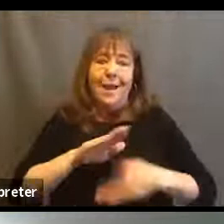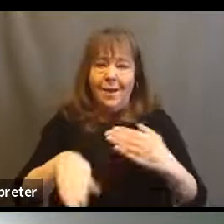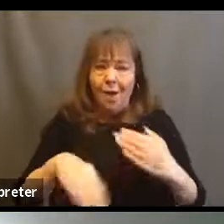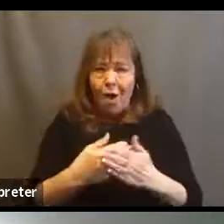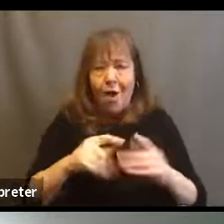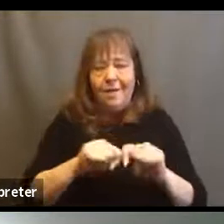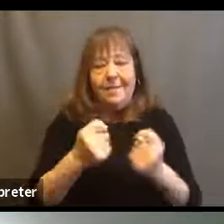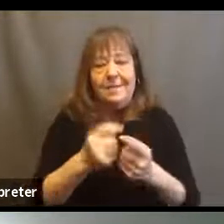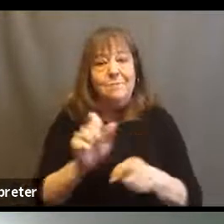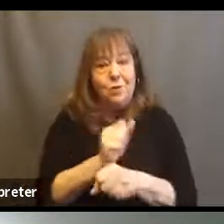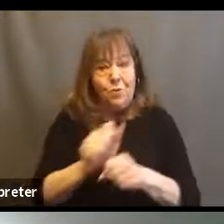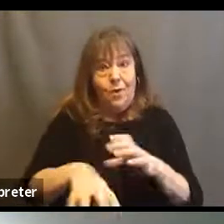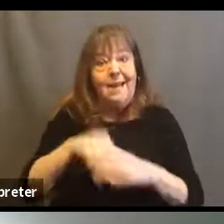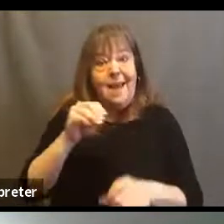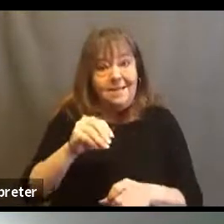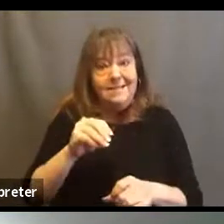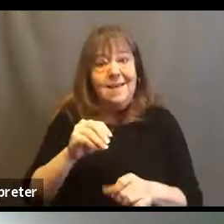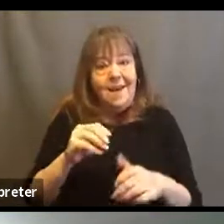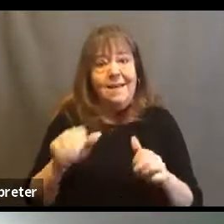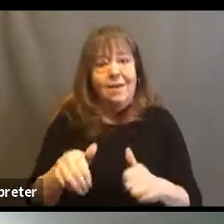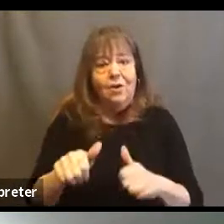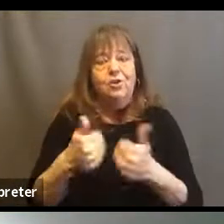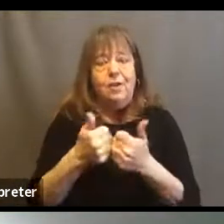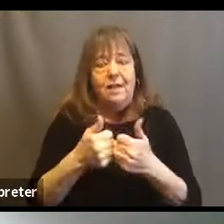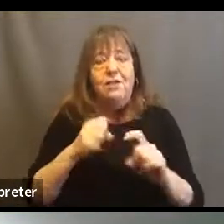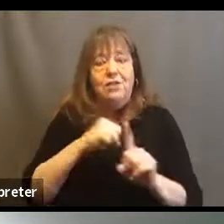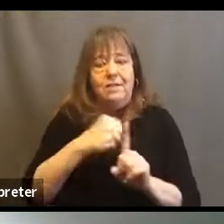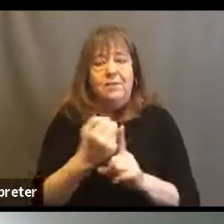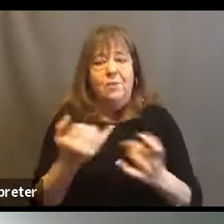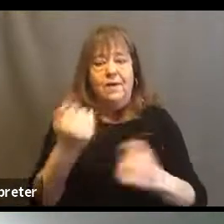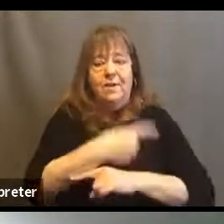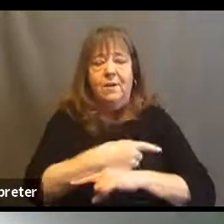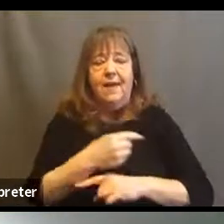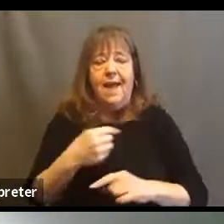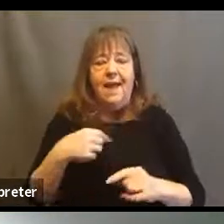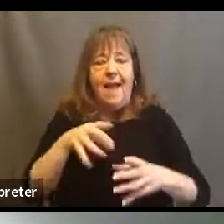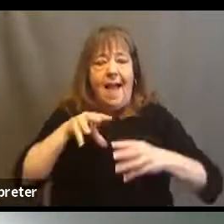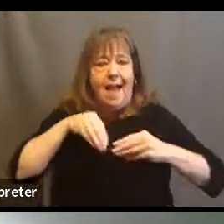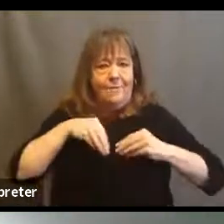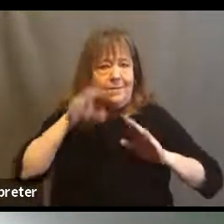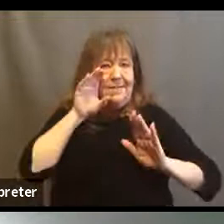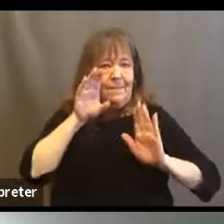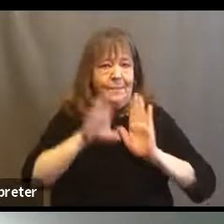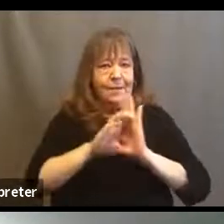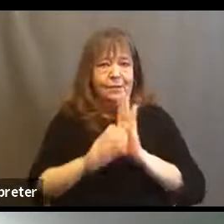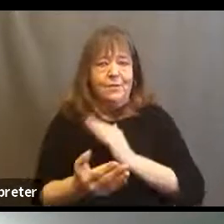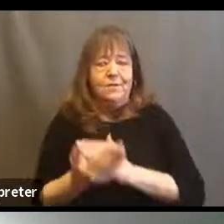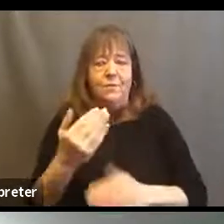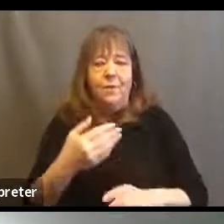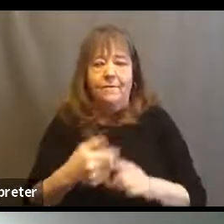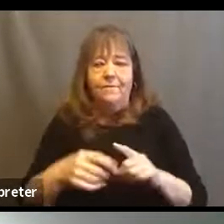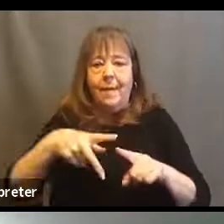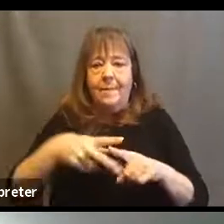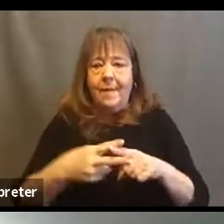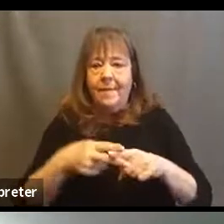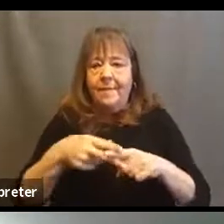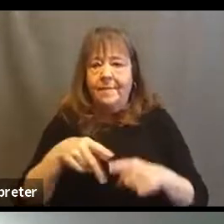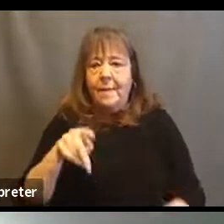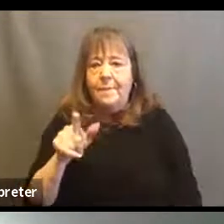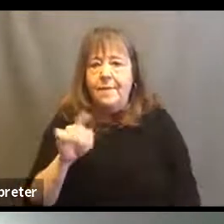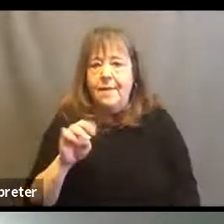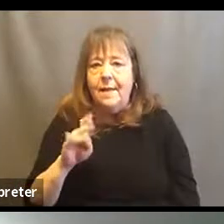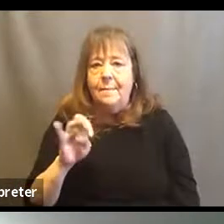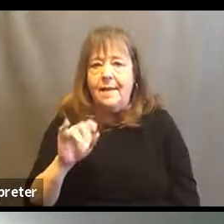working outside in these challenging conditions. I've gotten this morning pictures of our plumbing and